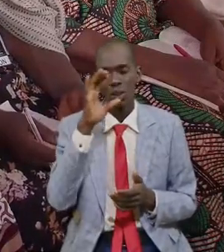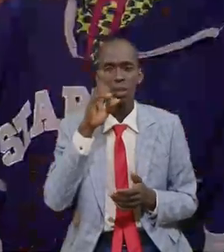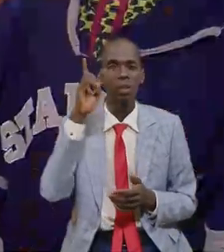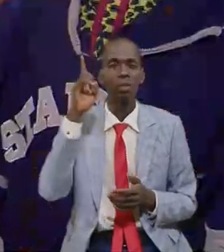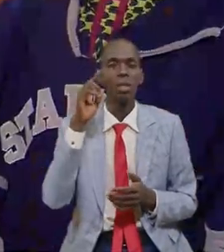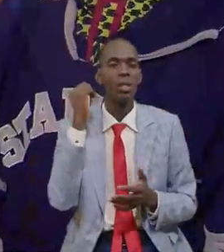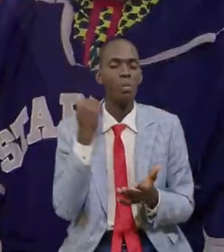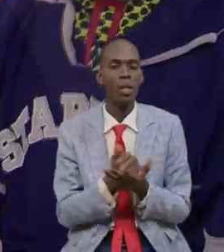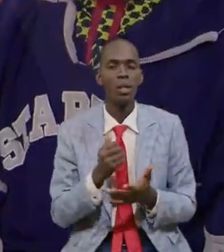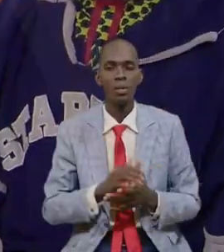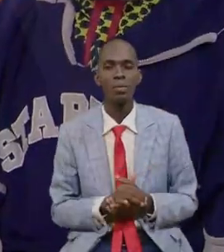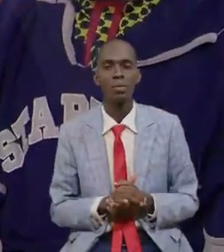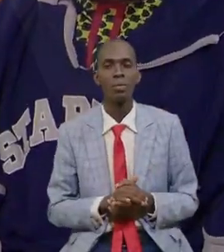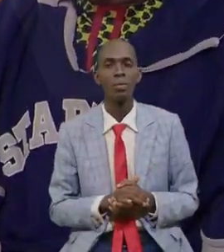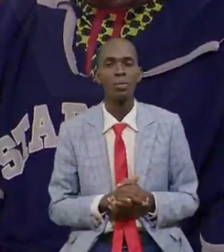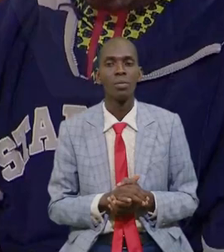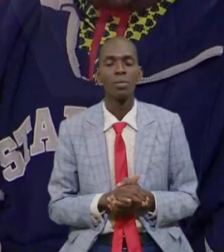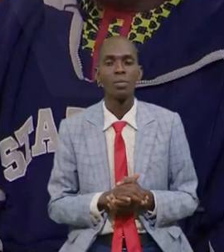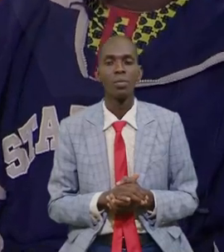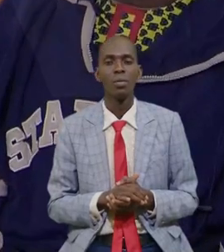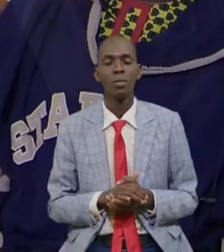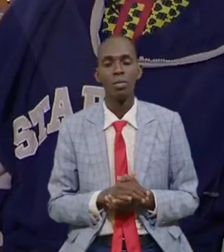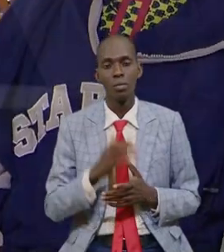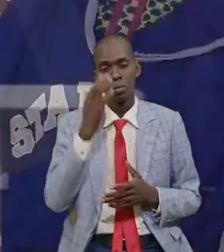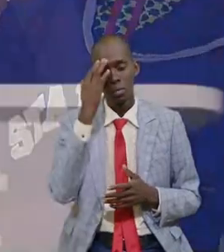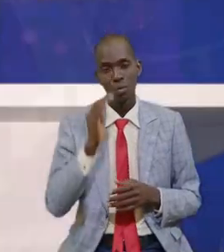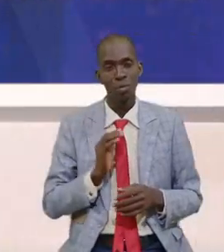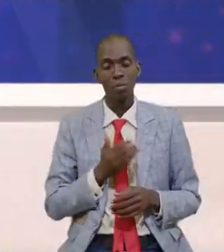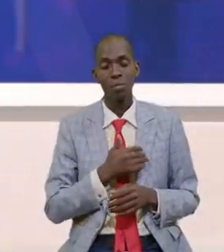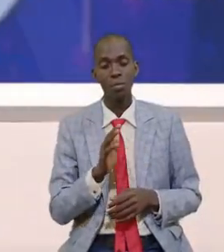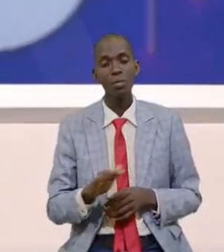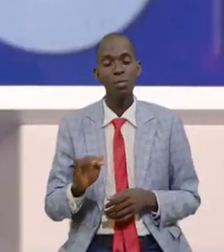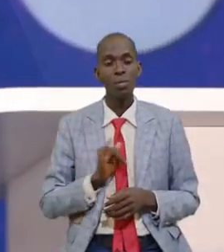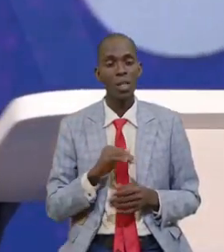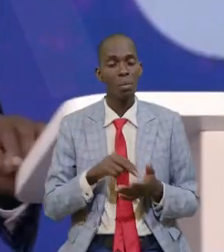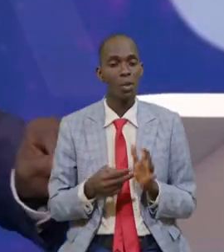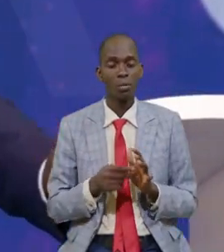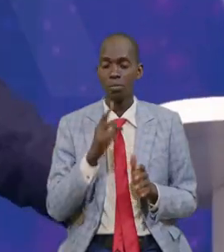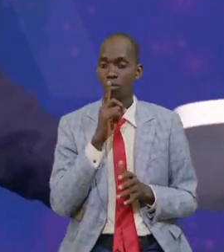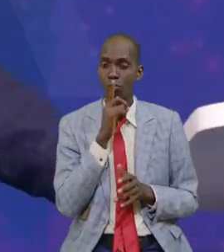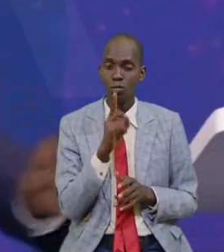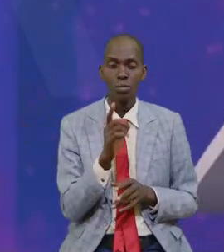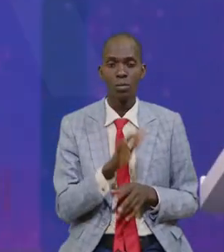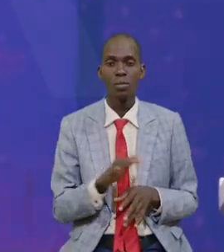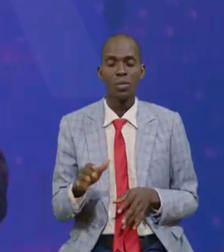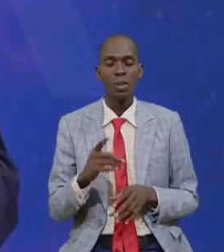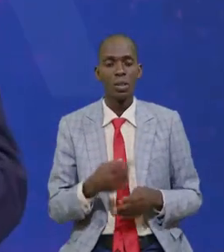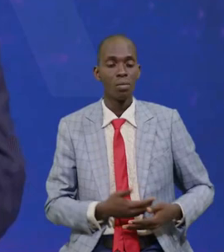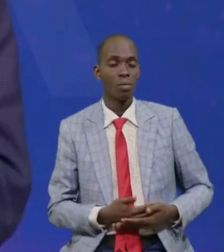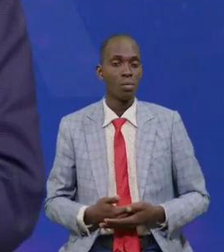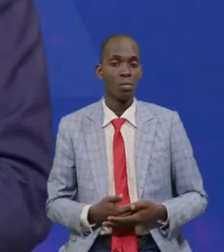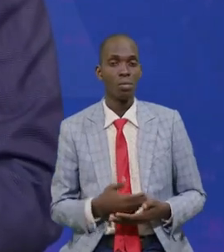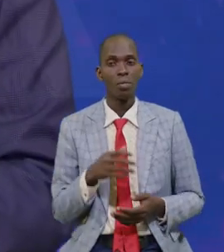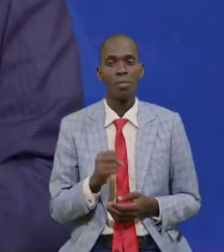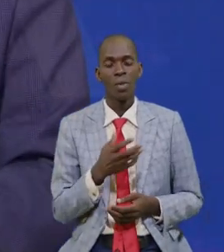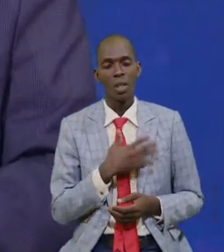Amen. You know, of our children, I mean real children, those infants, and daddy